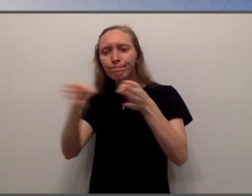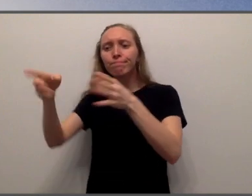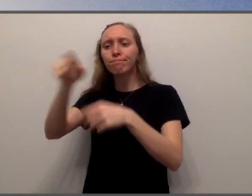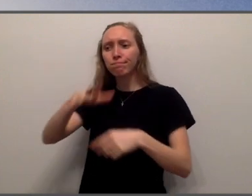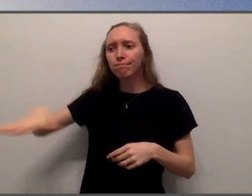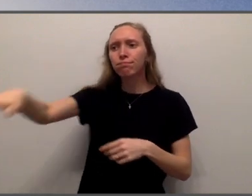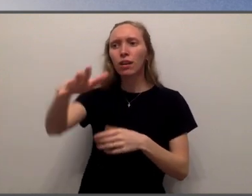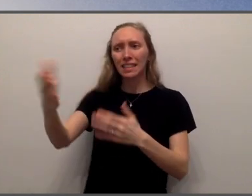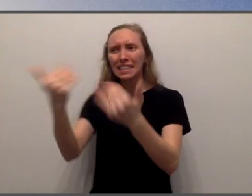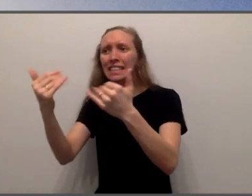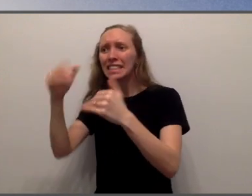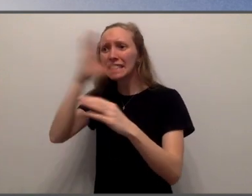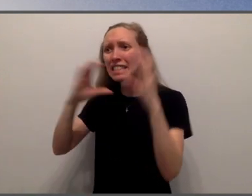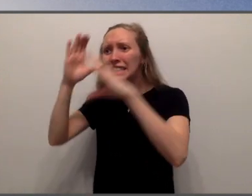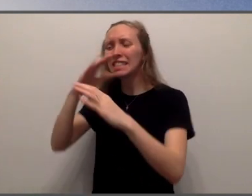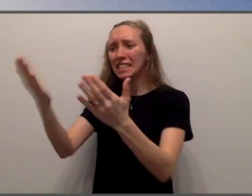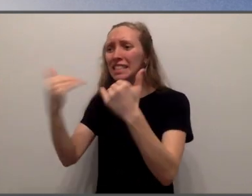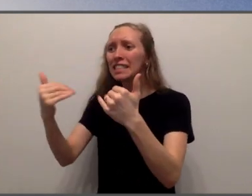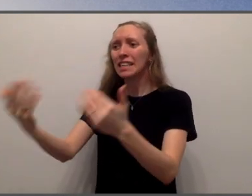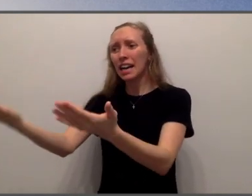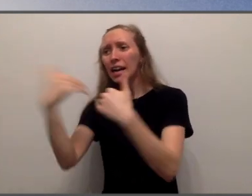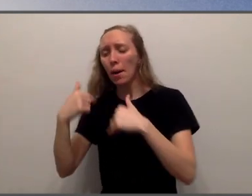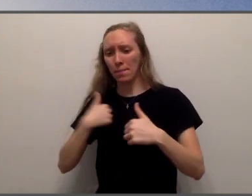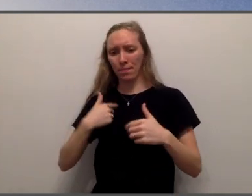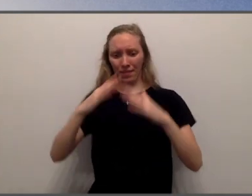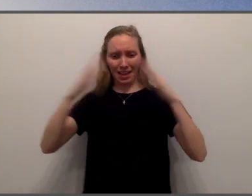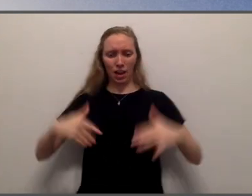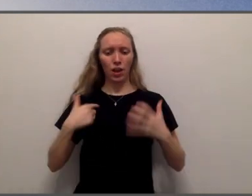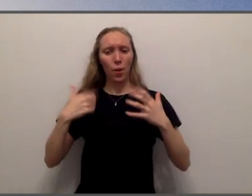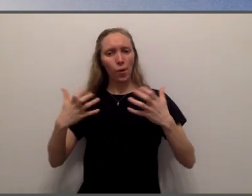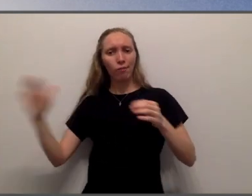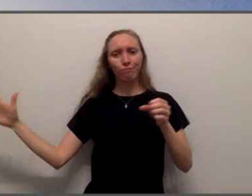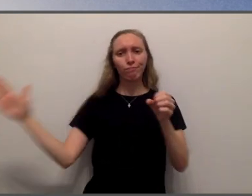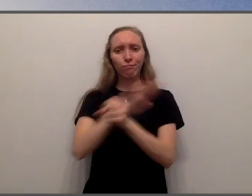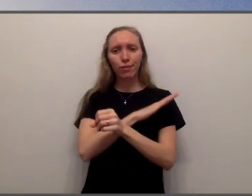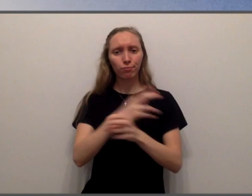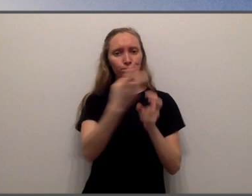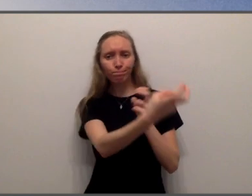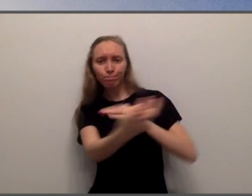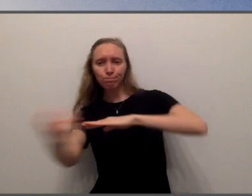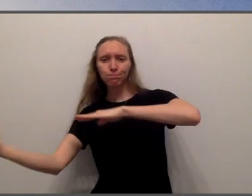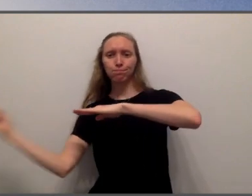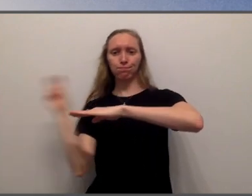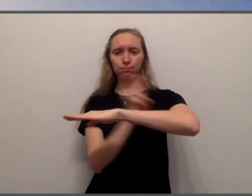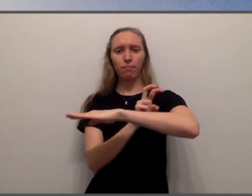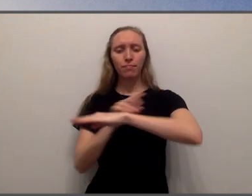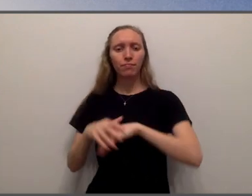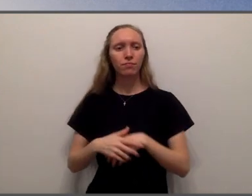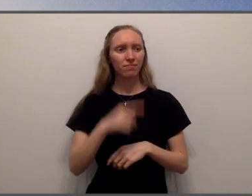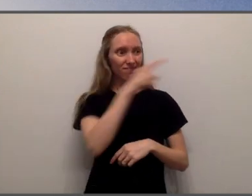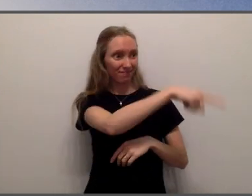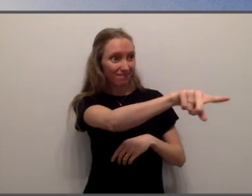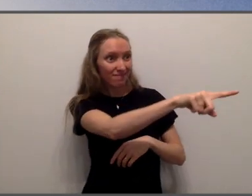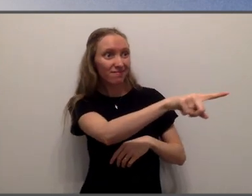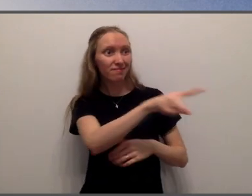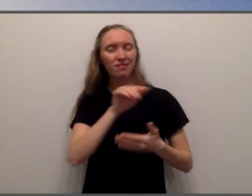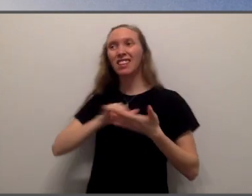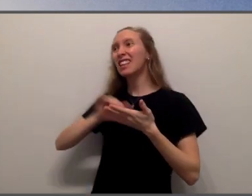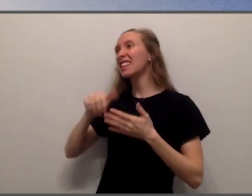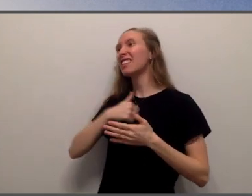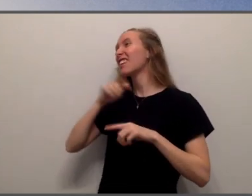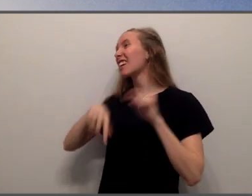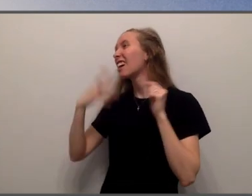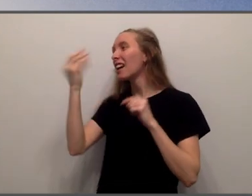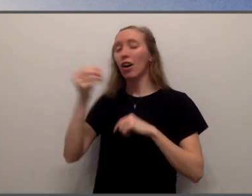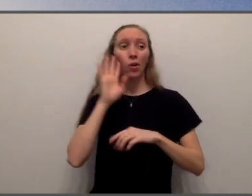full. I tell you, not one of those who are invited will get a taste of my banquet." Jesus.